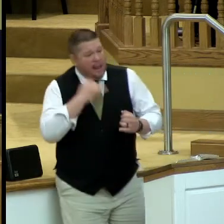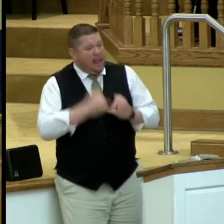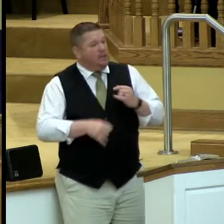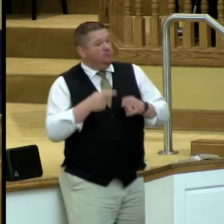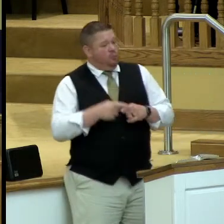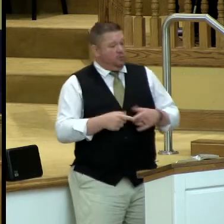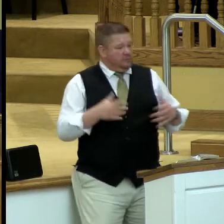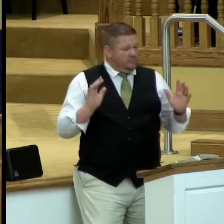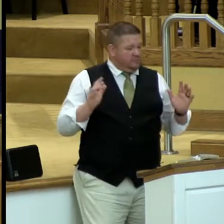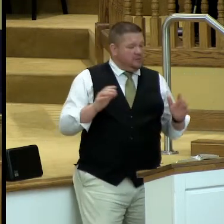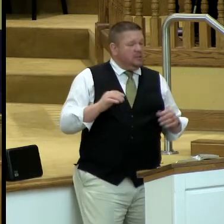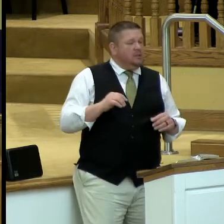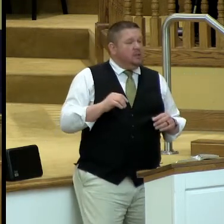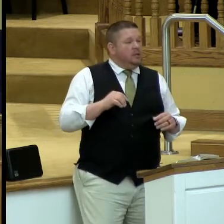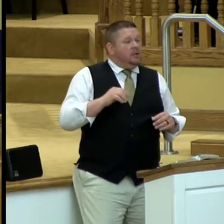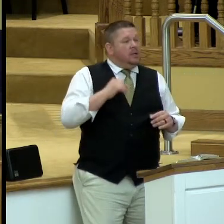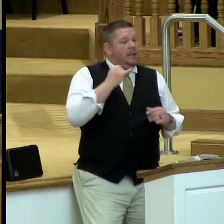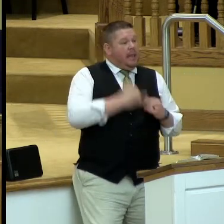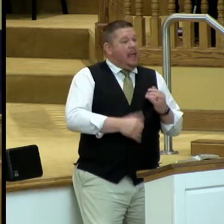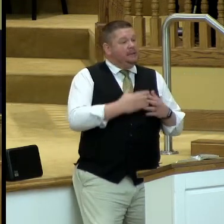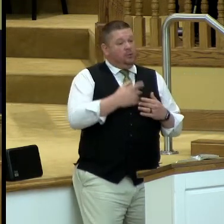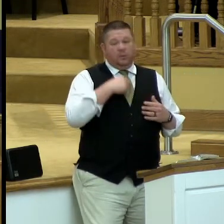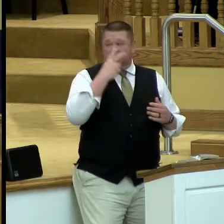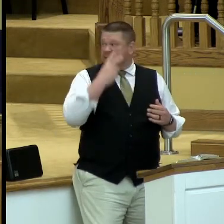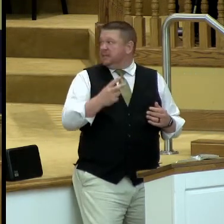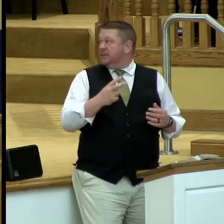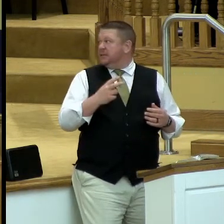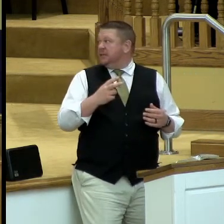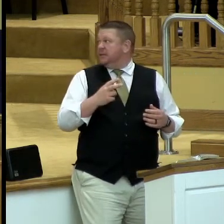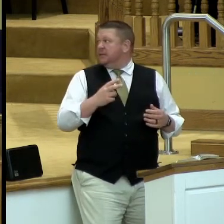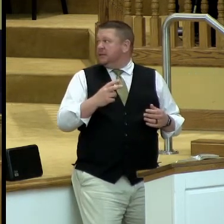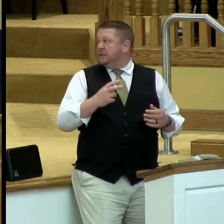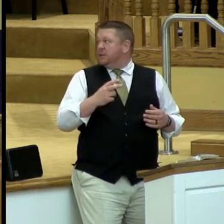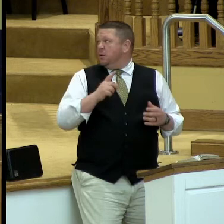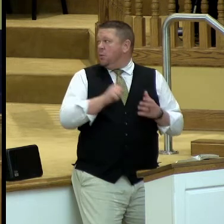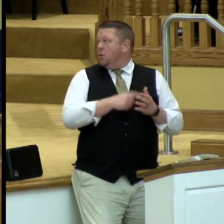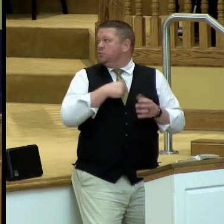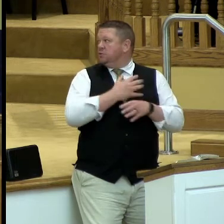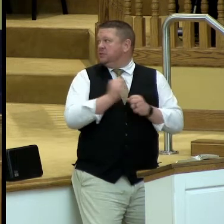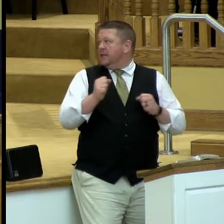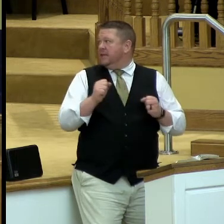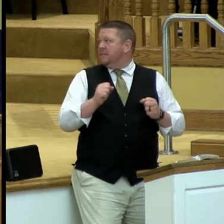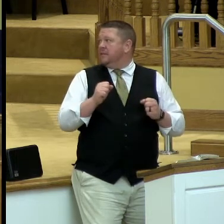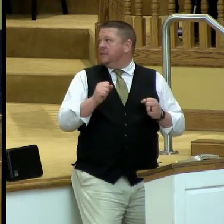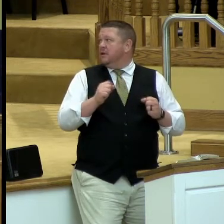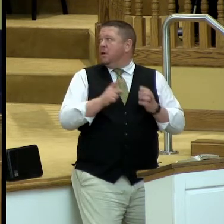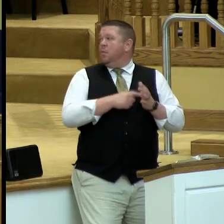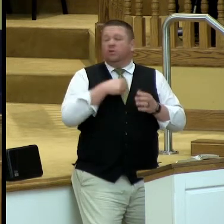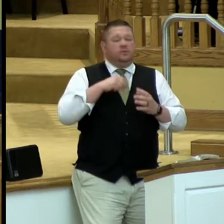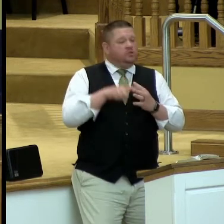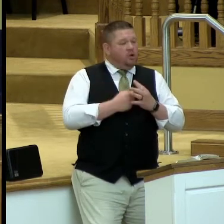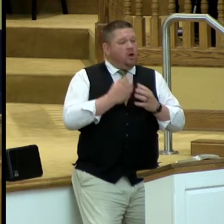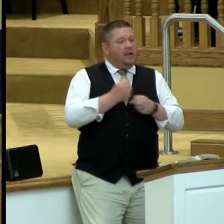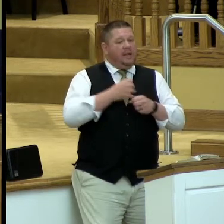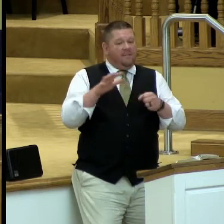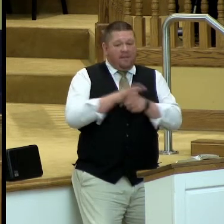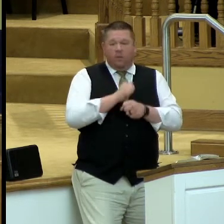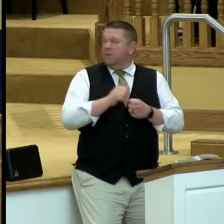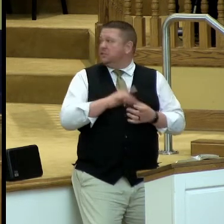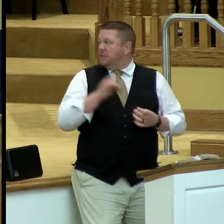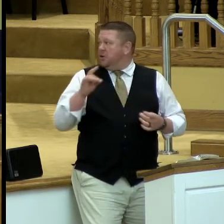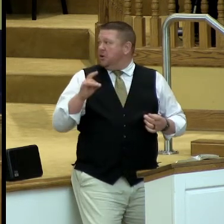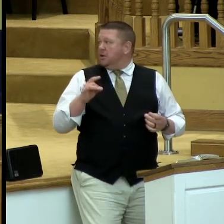last points. The last things that we see, once we're saved, once we start getting filled